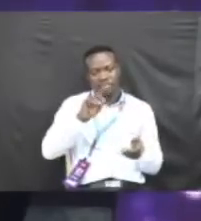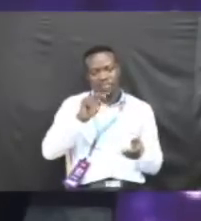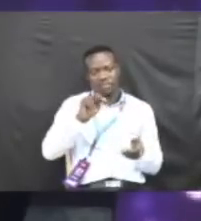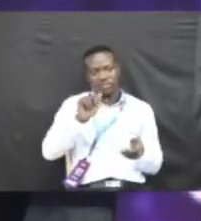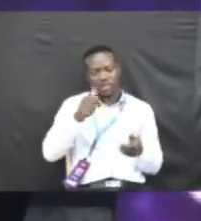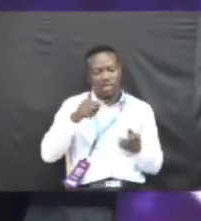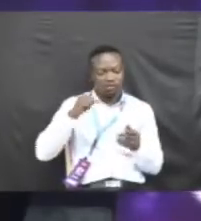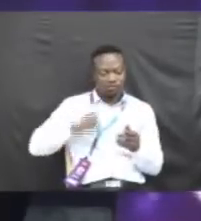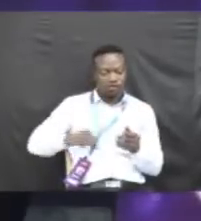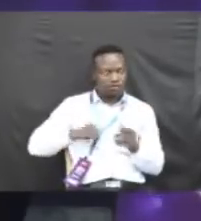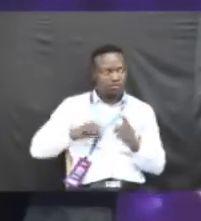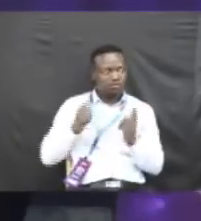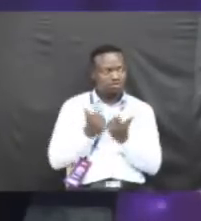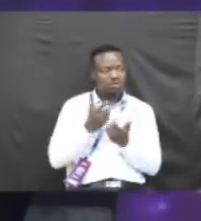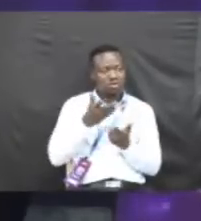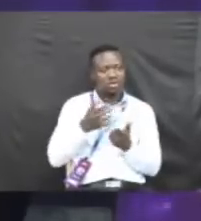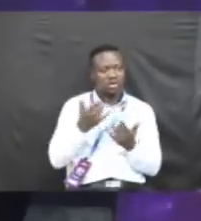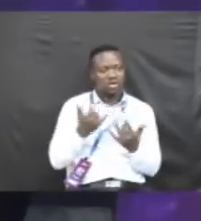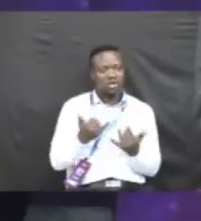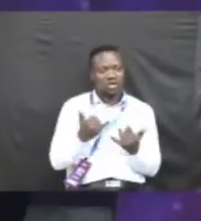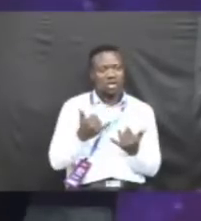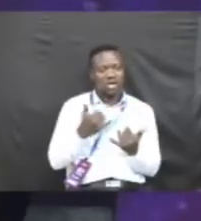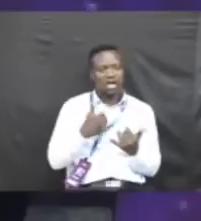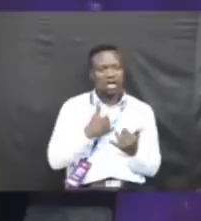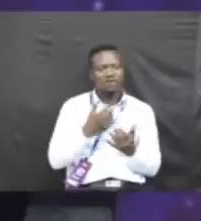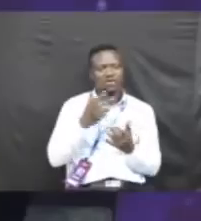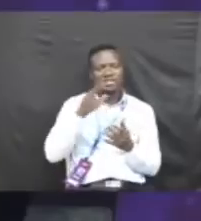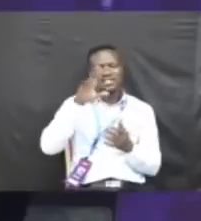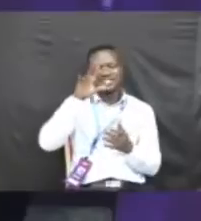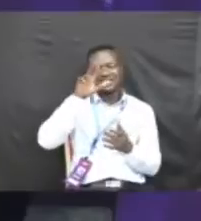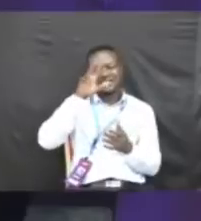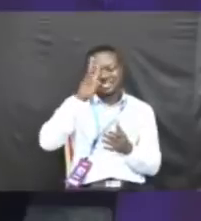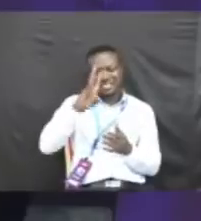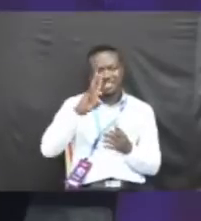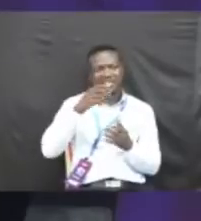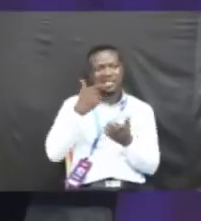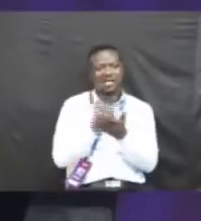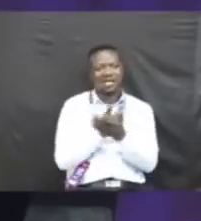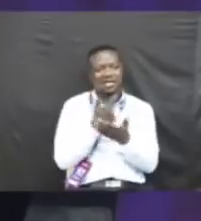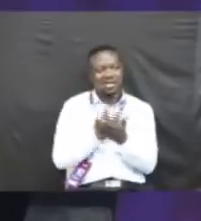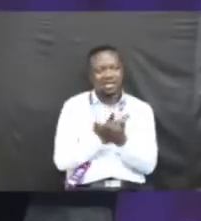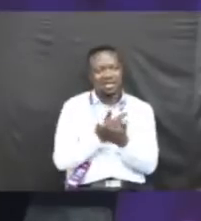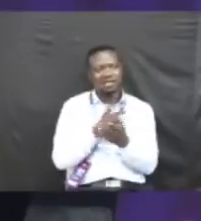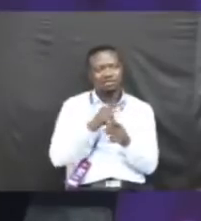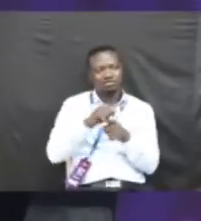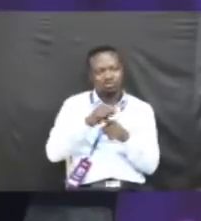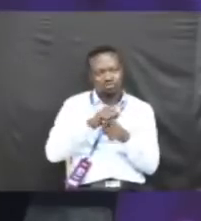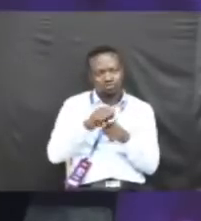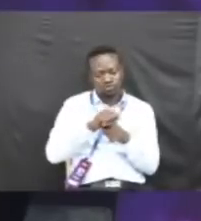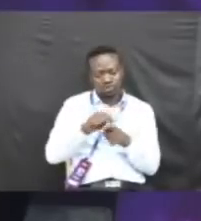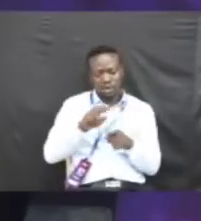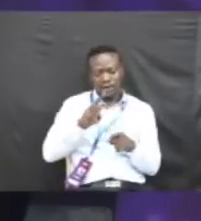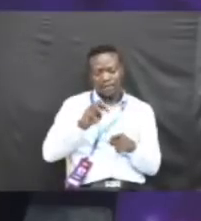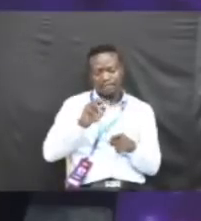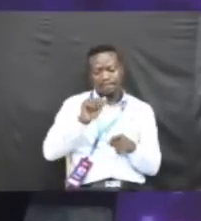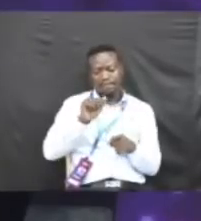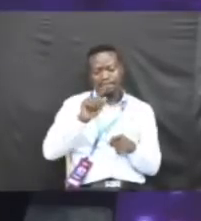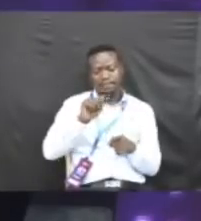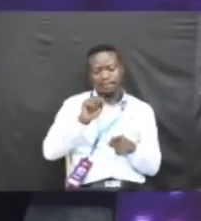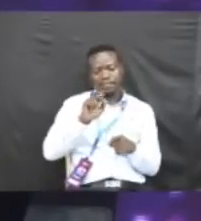surgeons. There are currently only six Ghanaians Ghanaian trained maternal